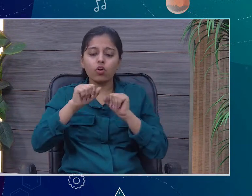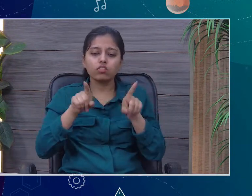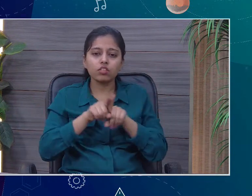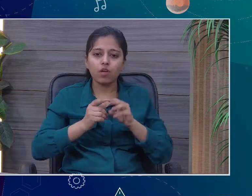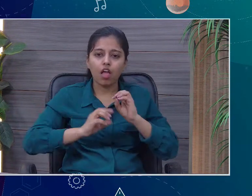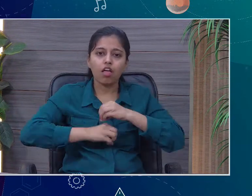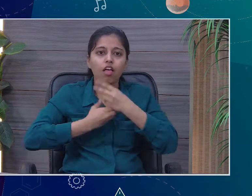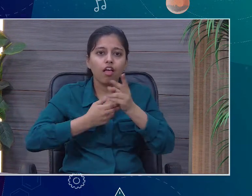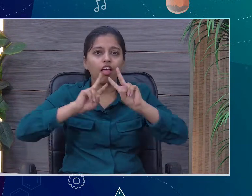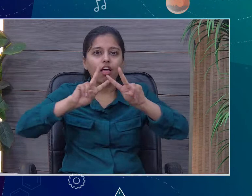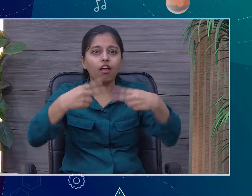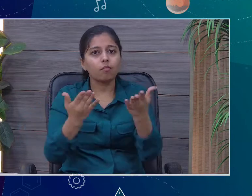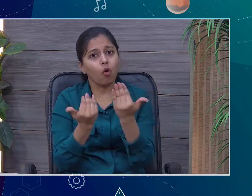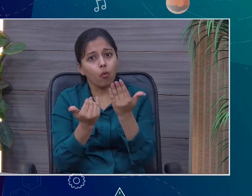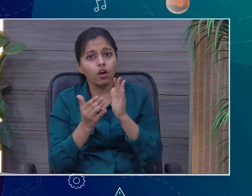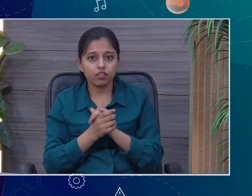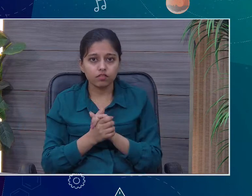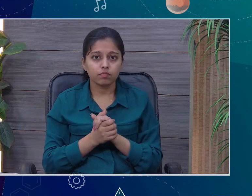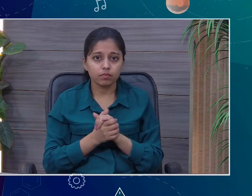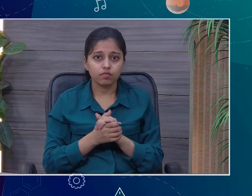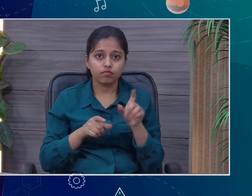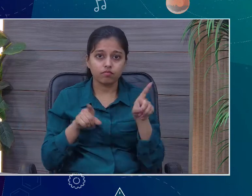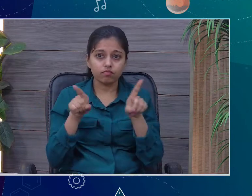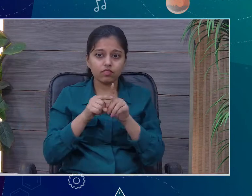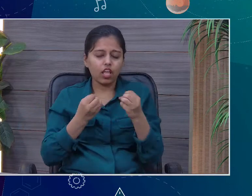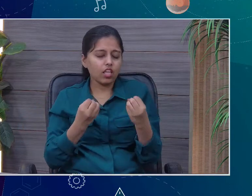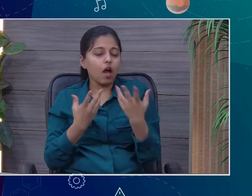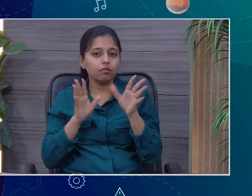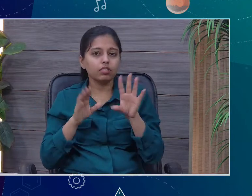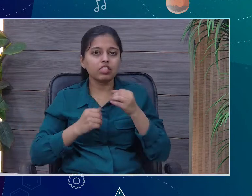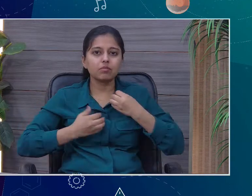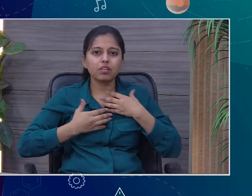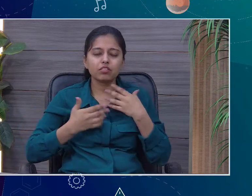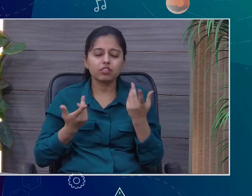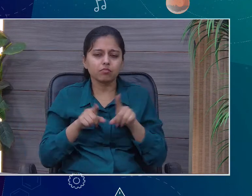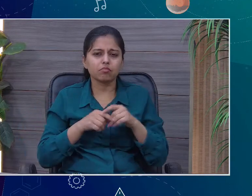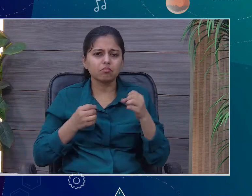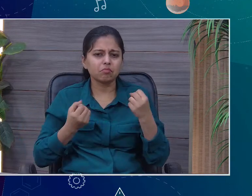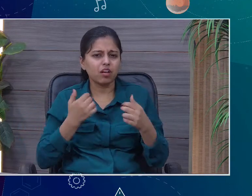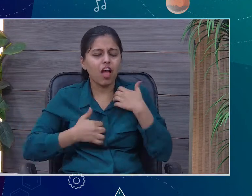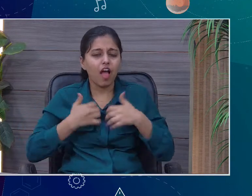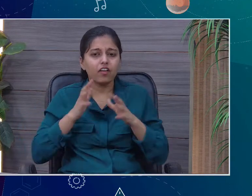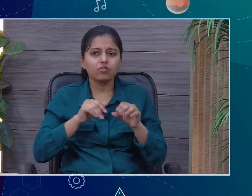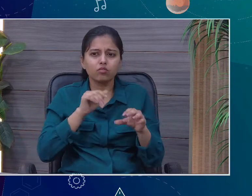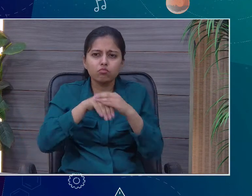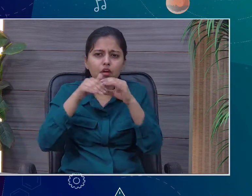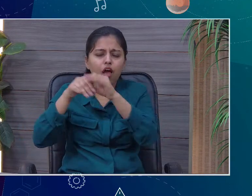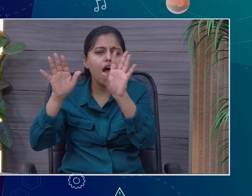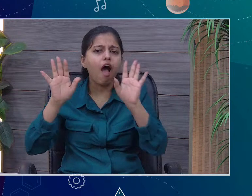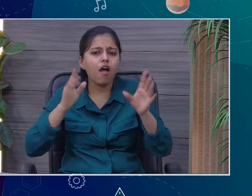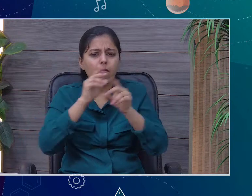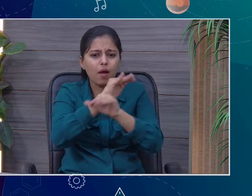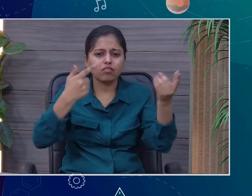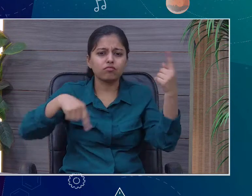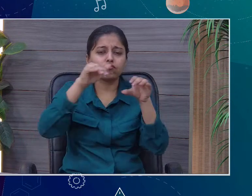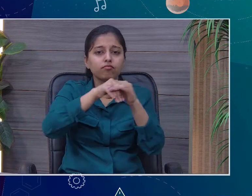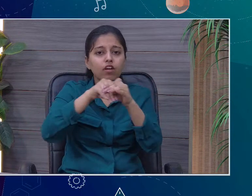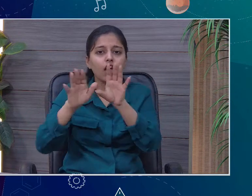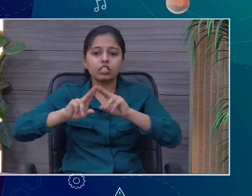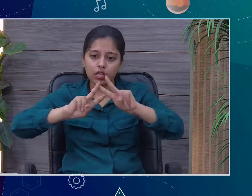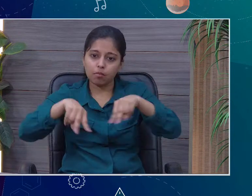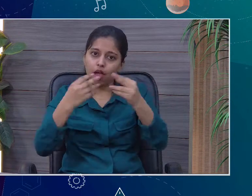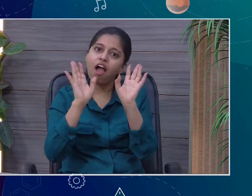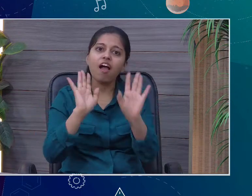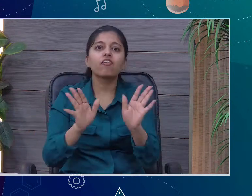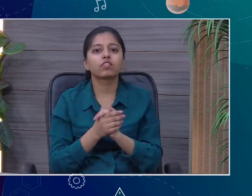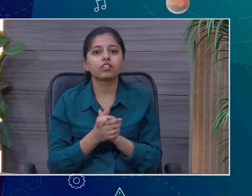responses. So spark is, some kind of spark is there. And every child, they want to give the response. But